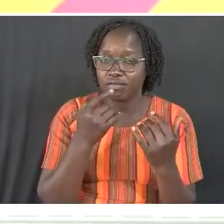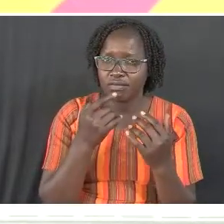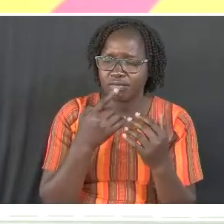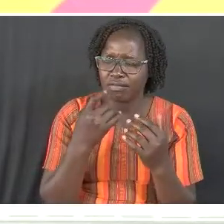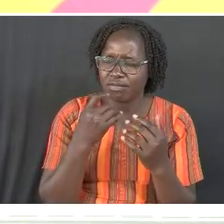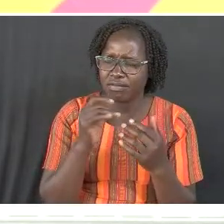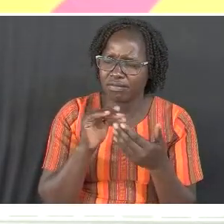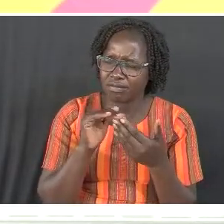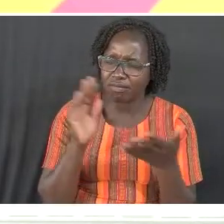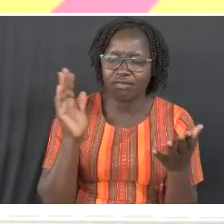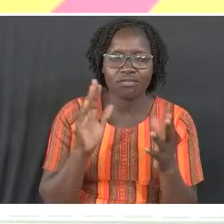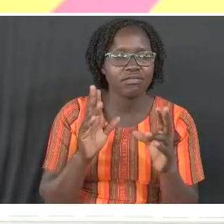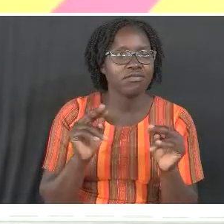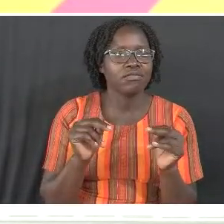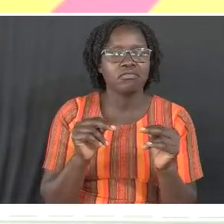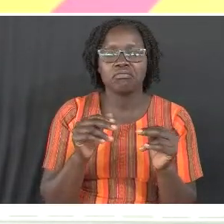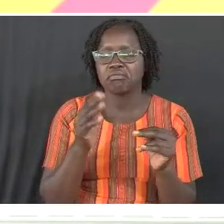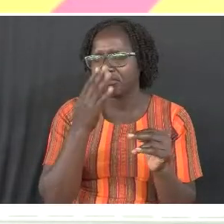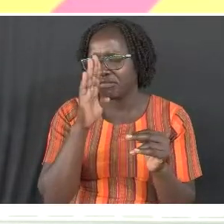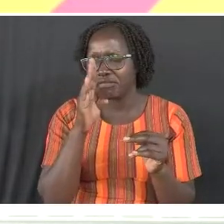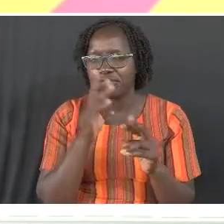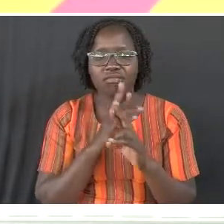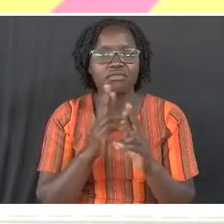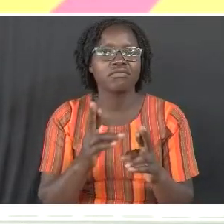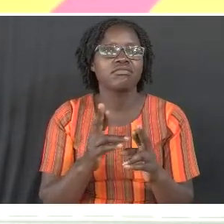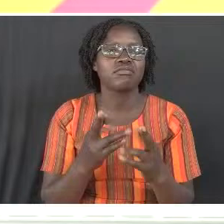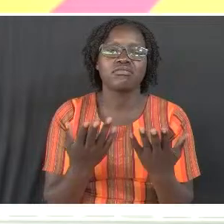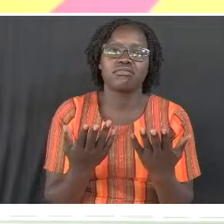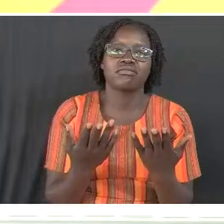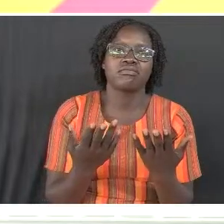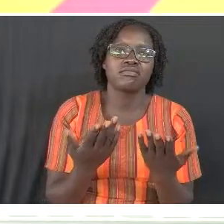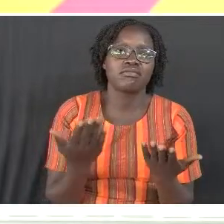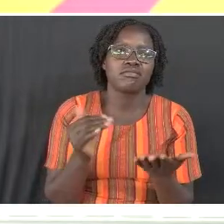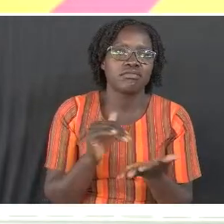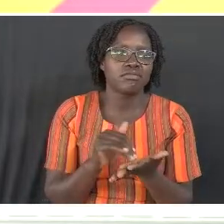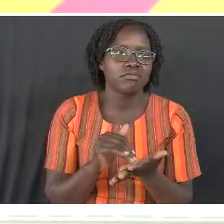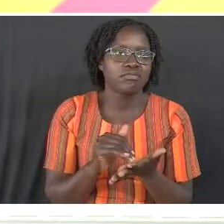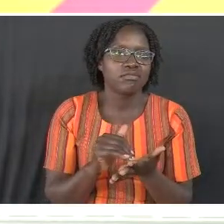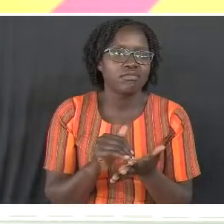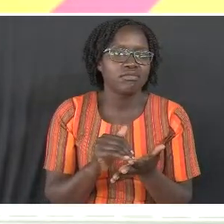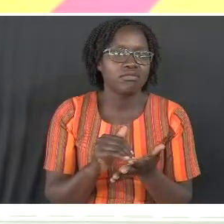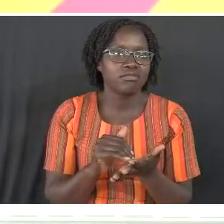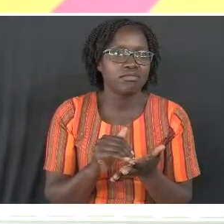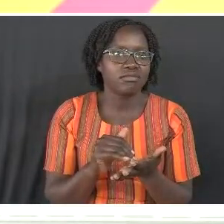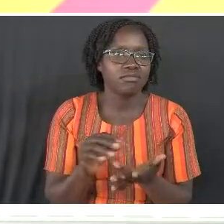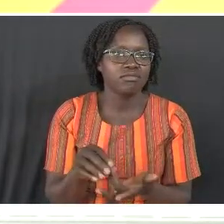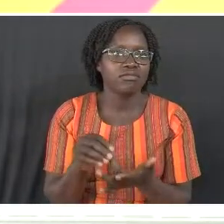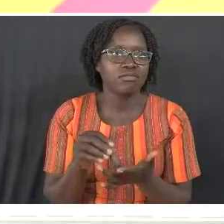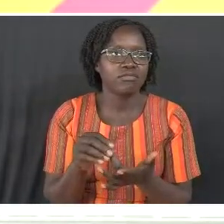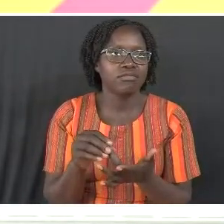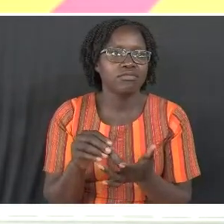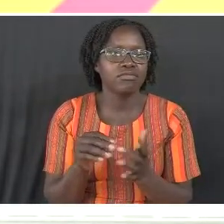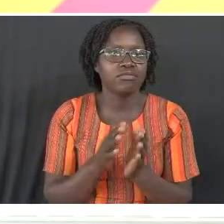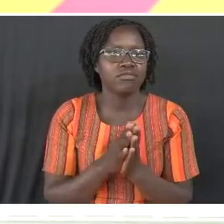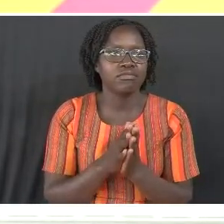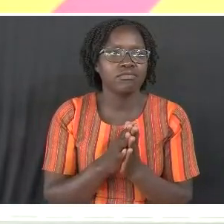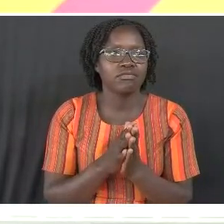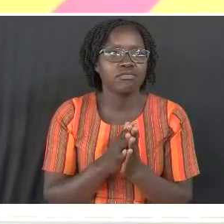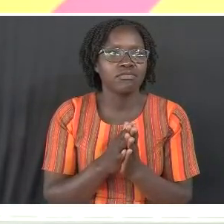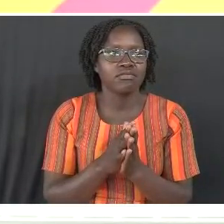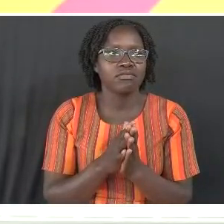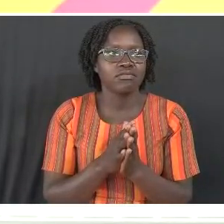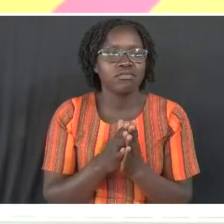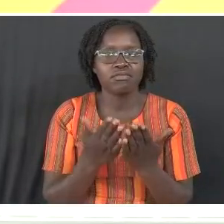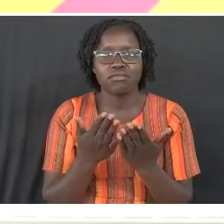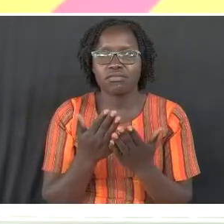don't think the results will be that satisfying. But again, we do what you call, especially inside a dental unit or when you